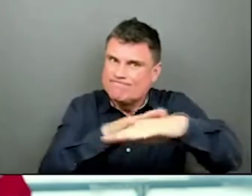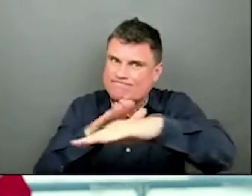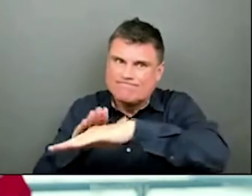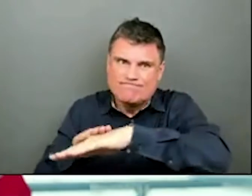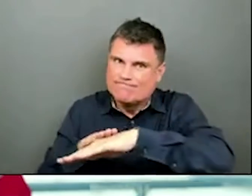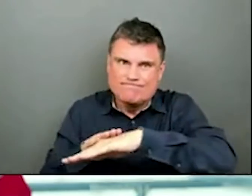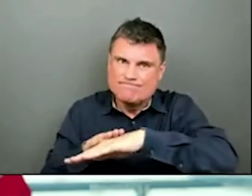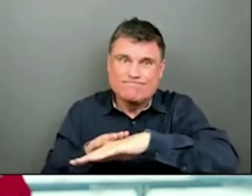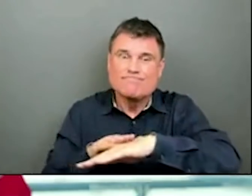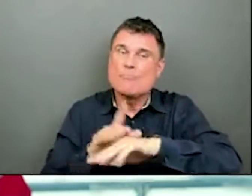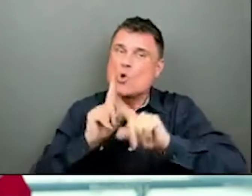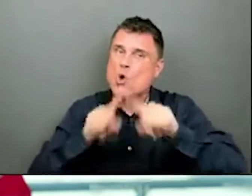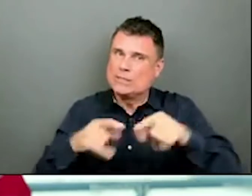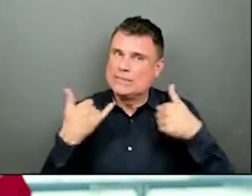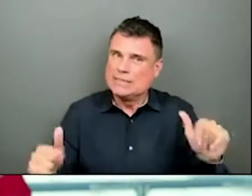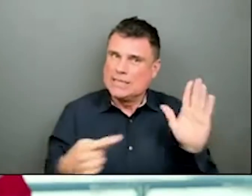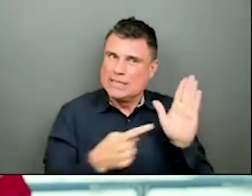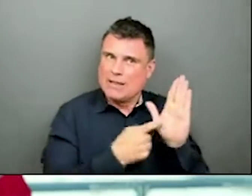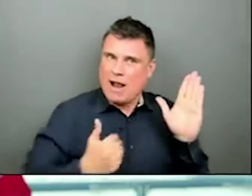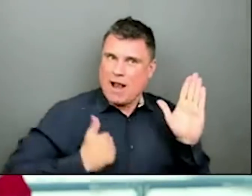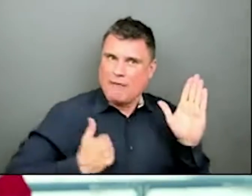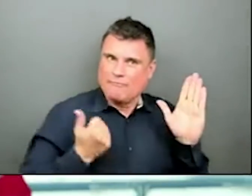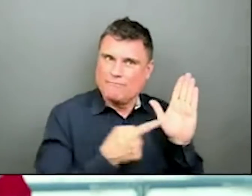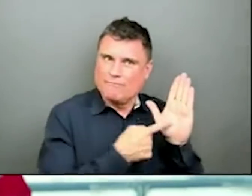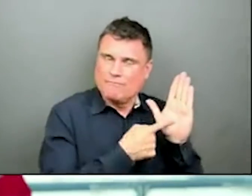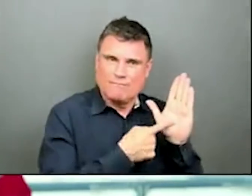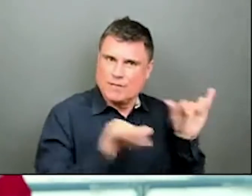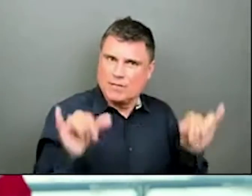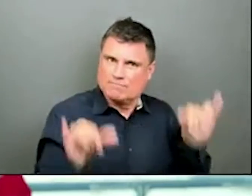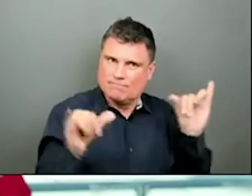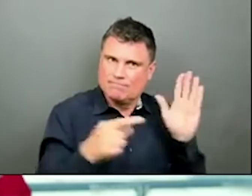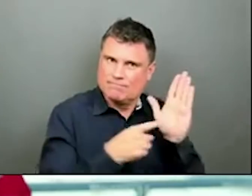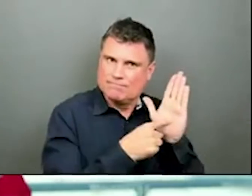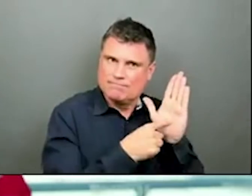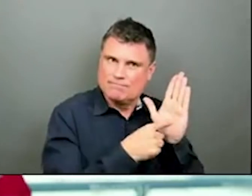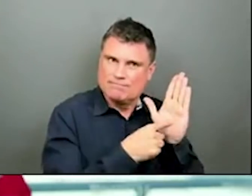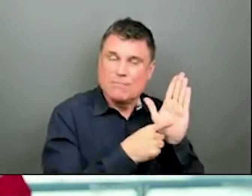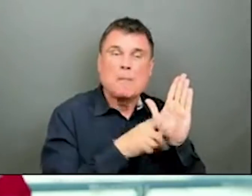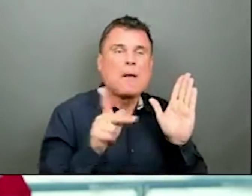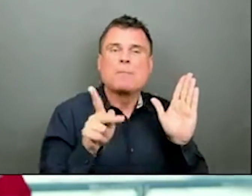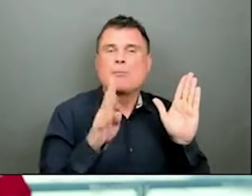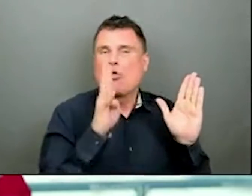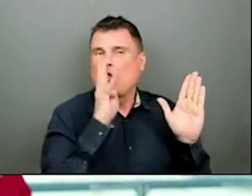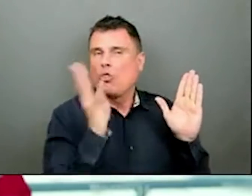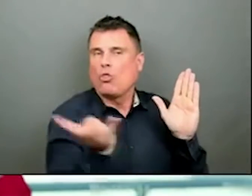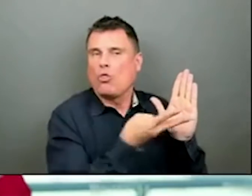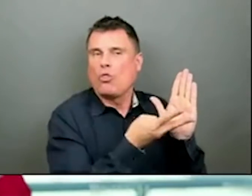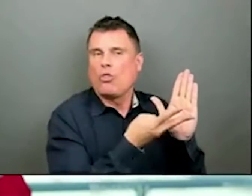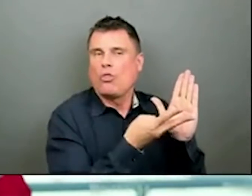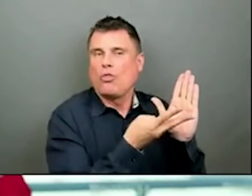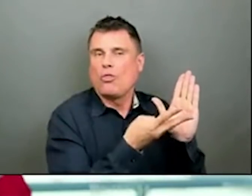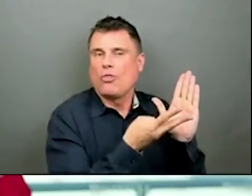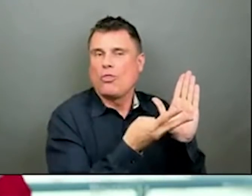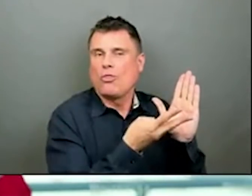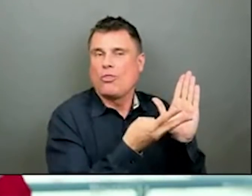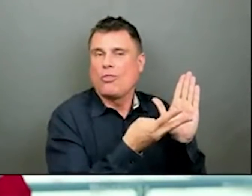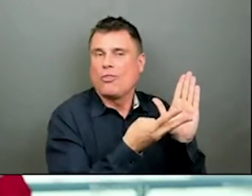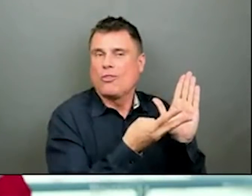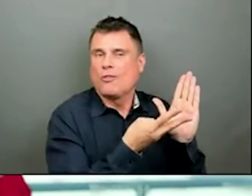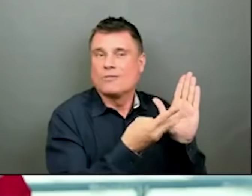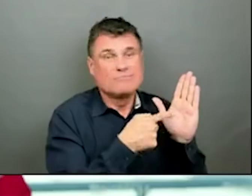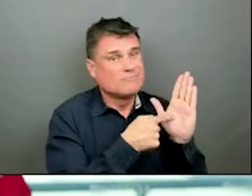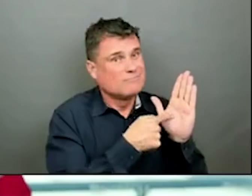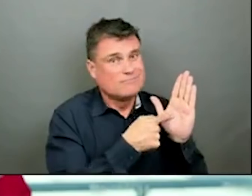think we drifted from those. So that is important right now with increased transmission and transmissibility that we're